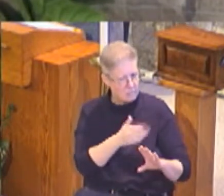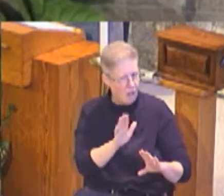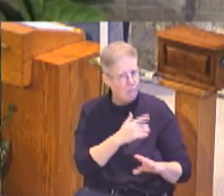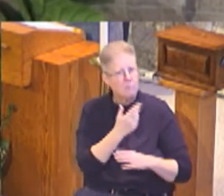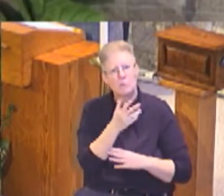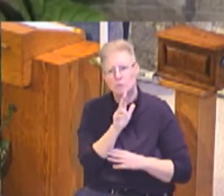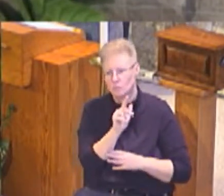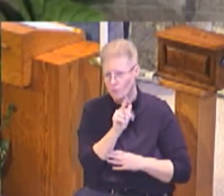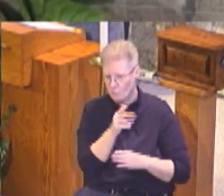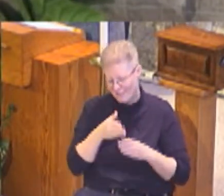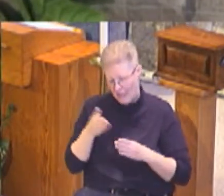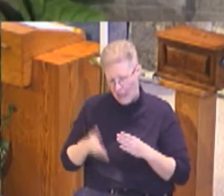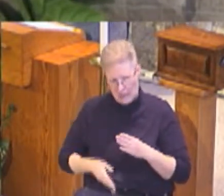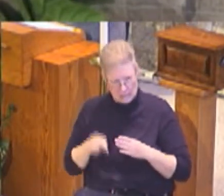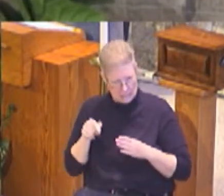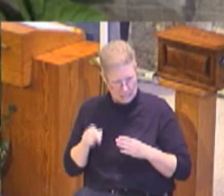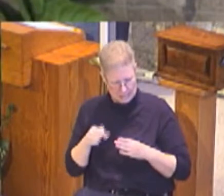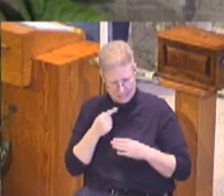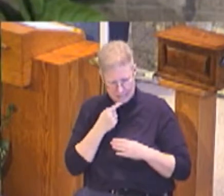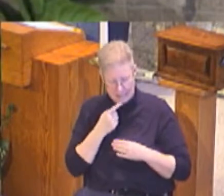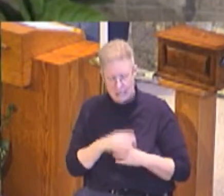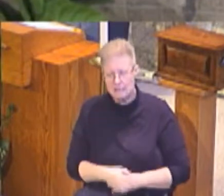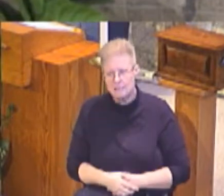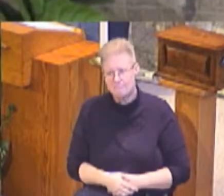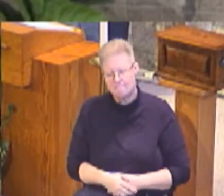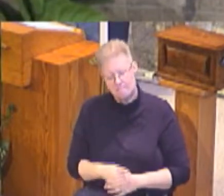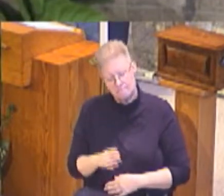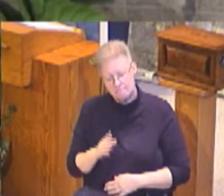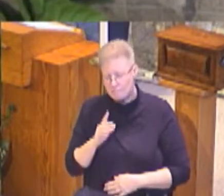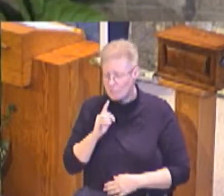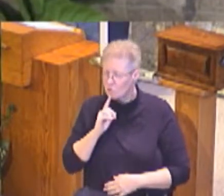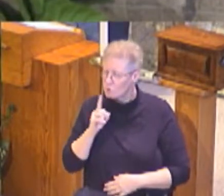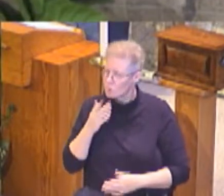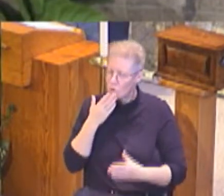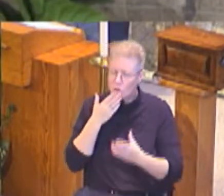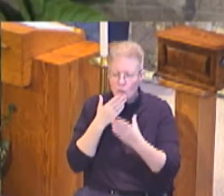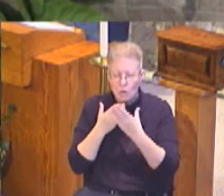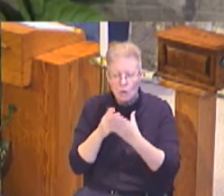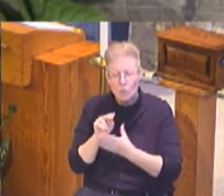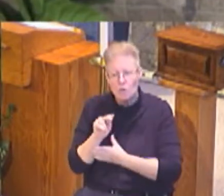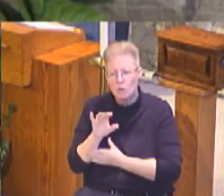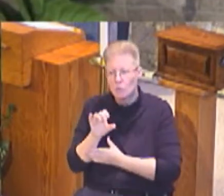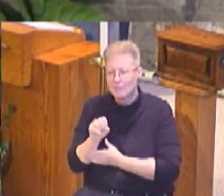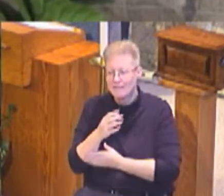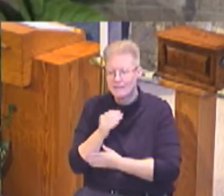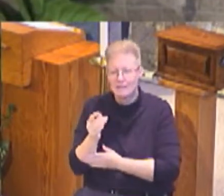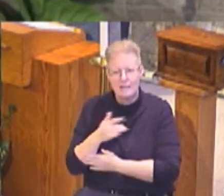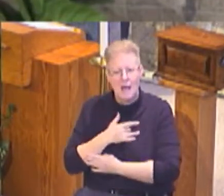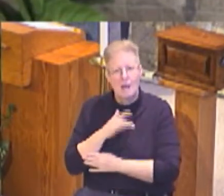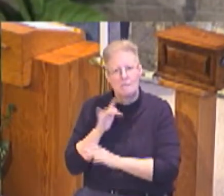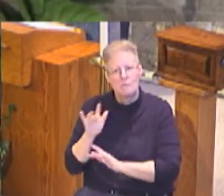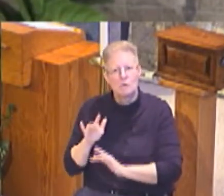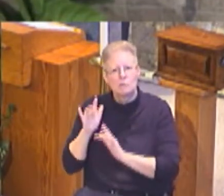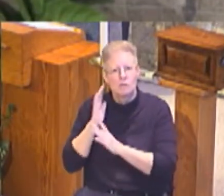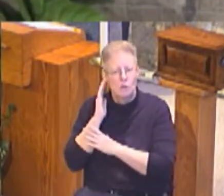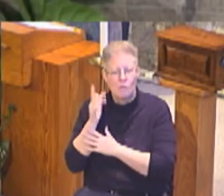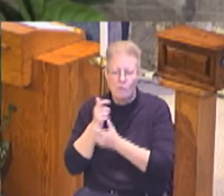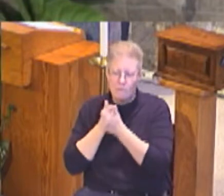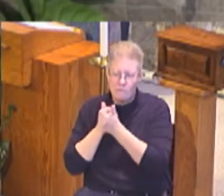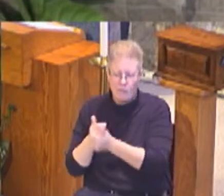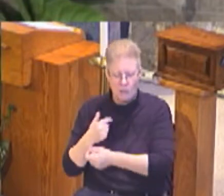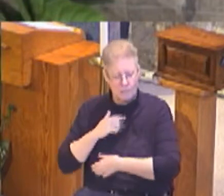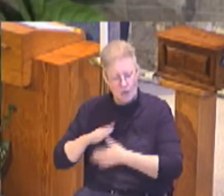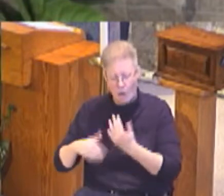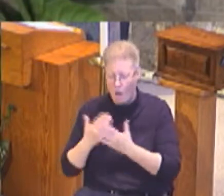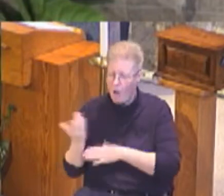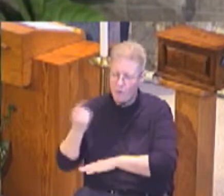23 a lot, where it says, surely goodness and mercy, right, shall follow me all the days of my life, and I will dwell